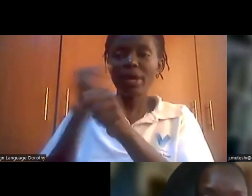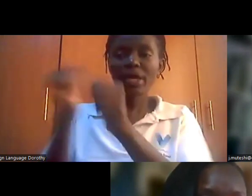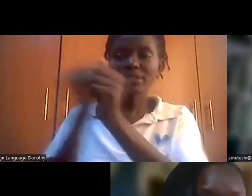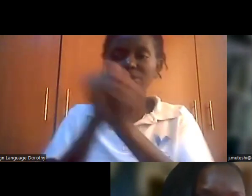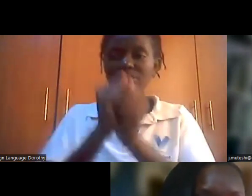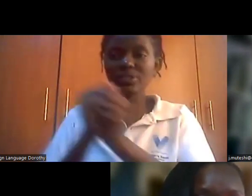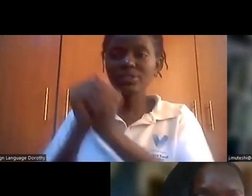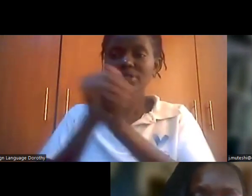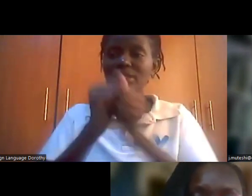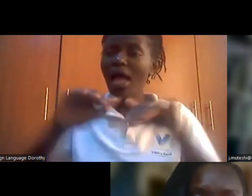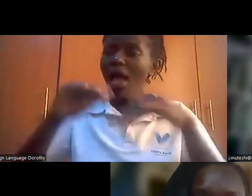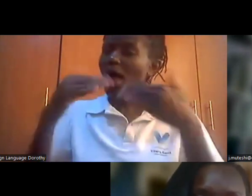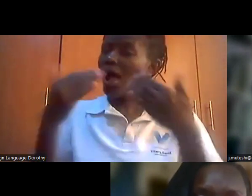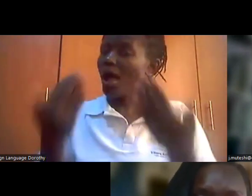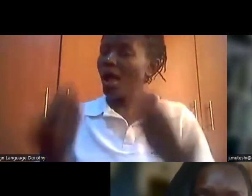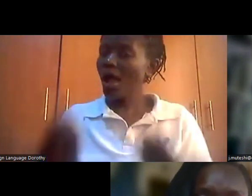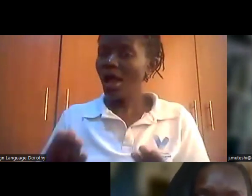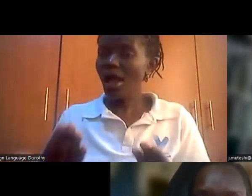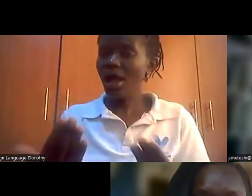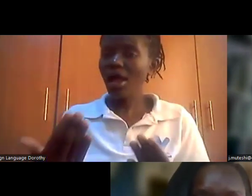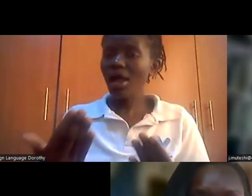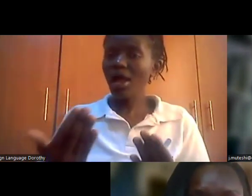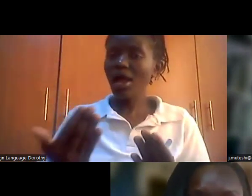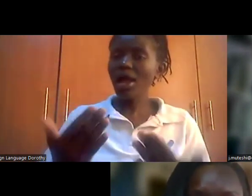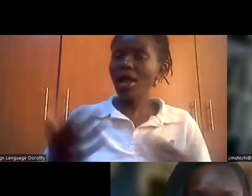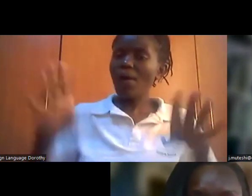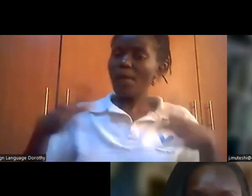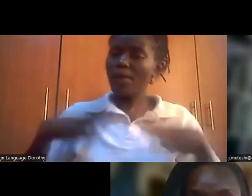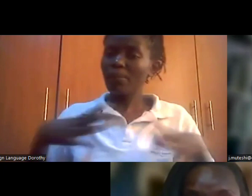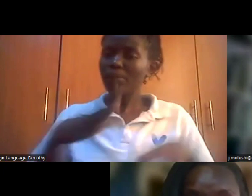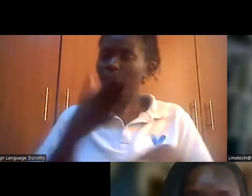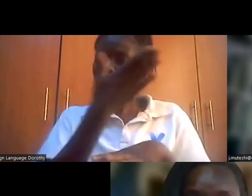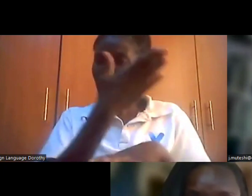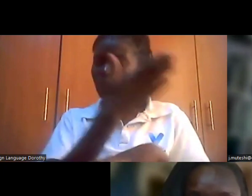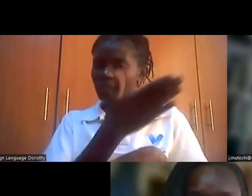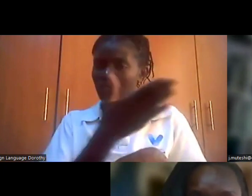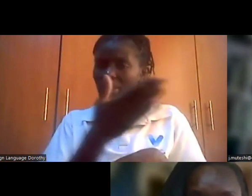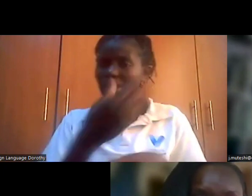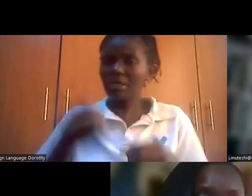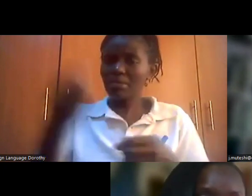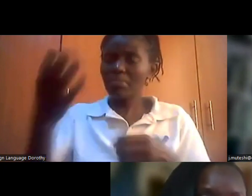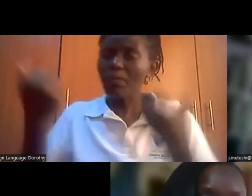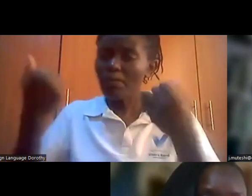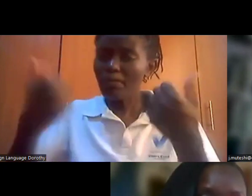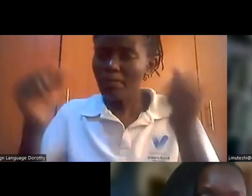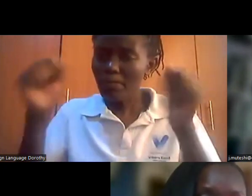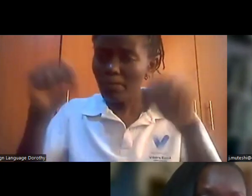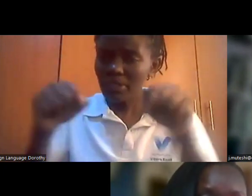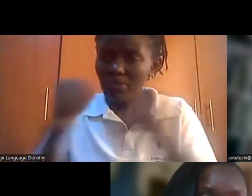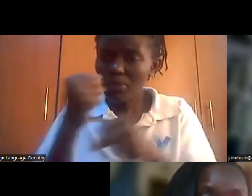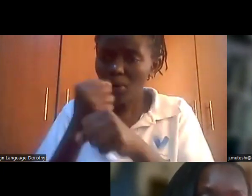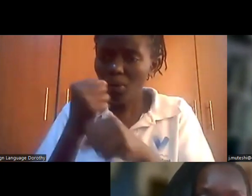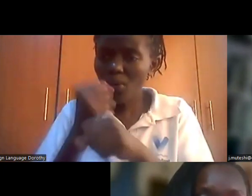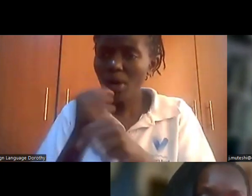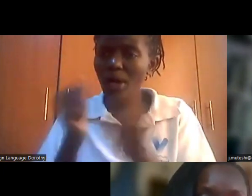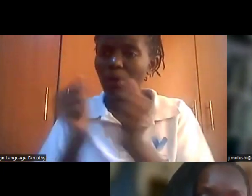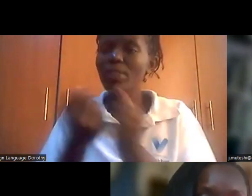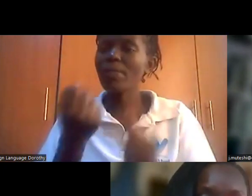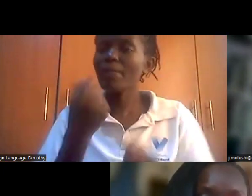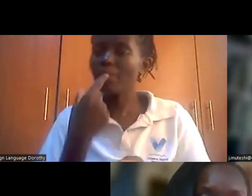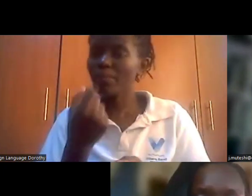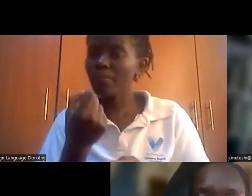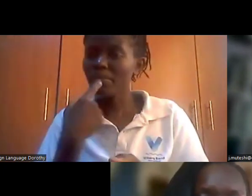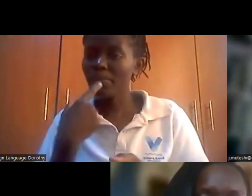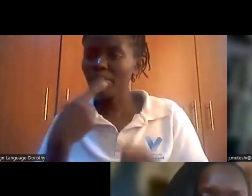medical supplies to the traditional katas that promote Kisasa FGM, as I had shared earlier, that even the